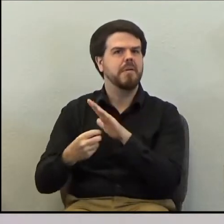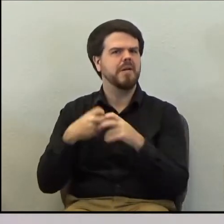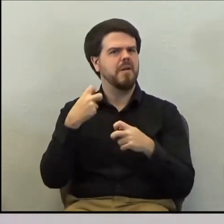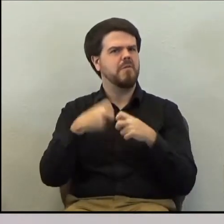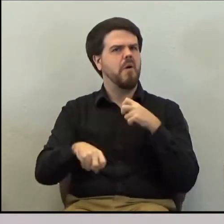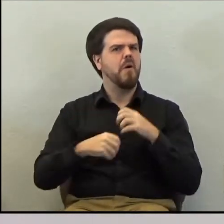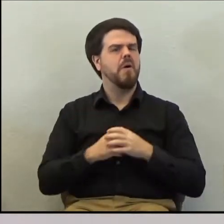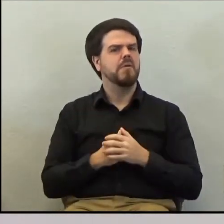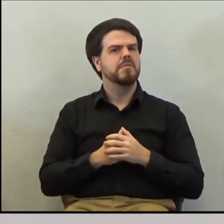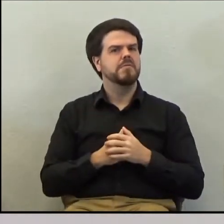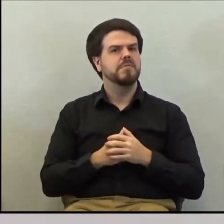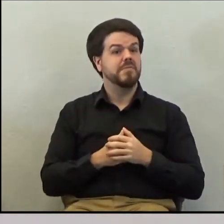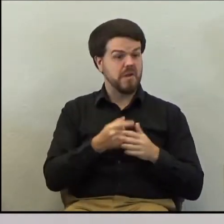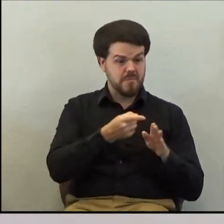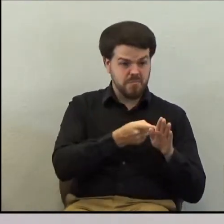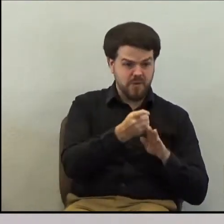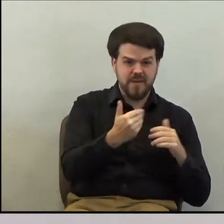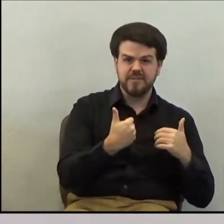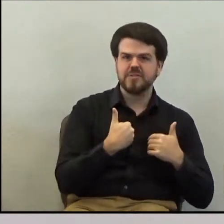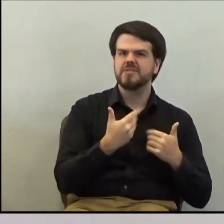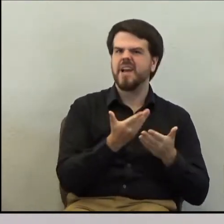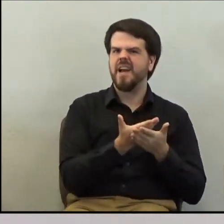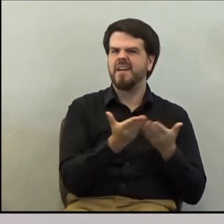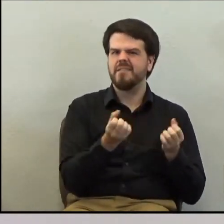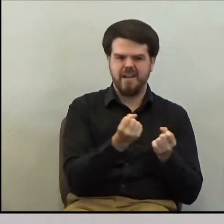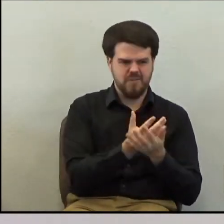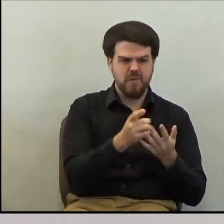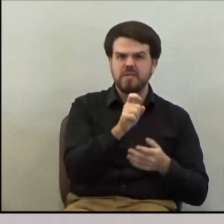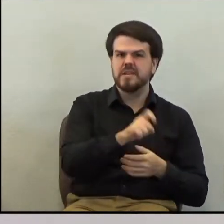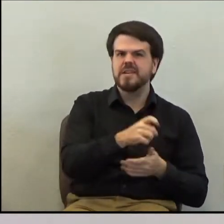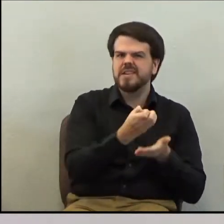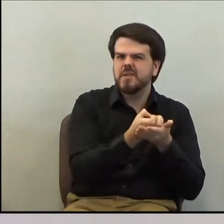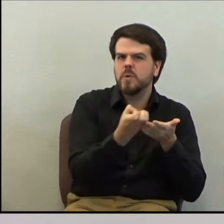by professionals who had all the equipment, very expensive.